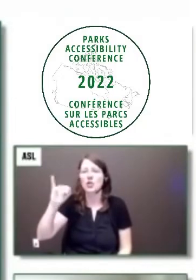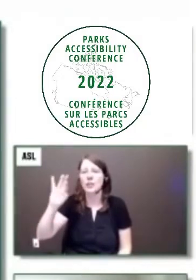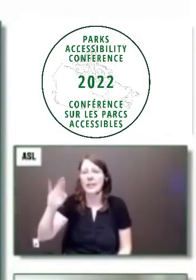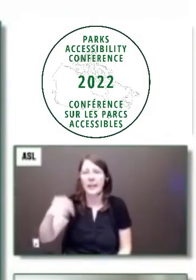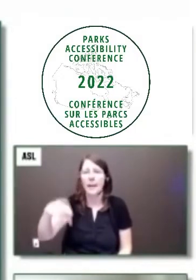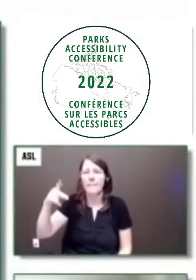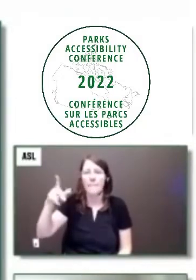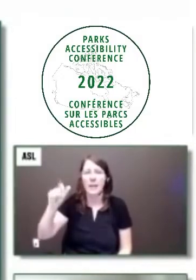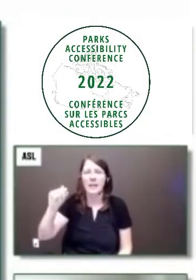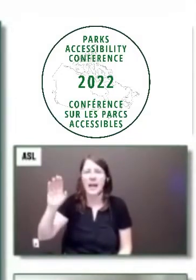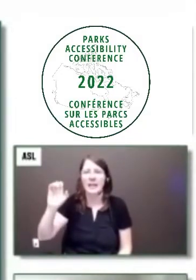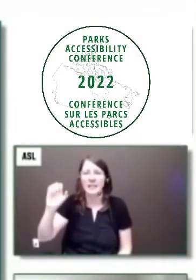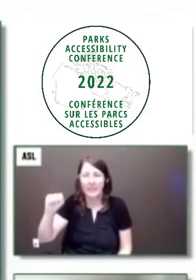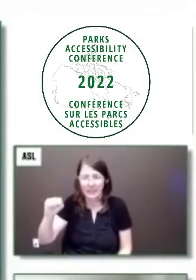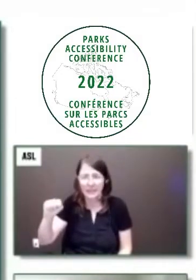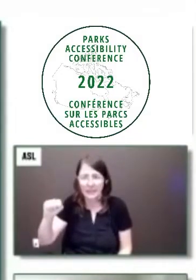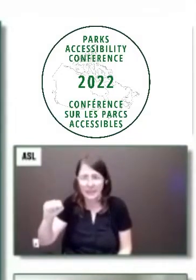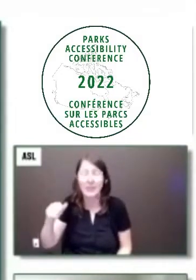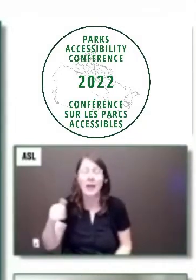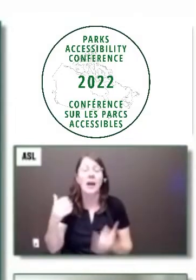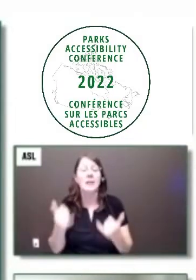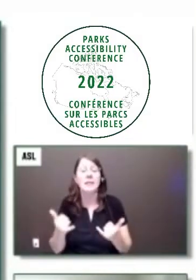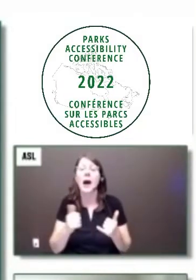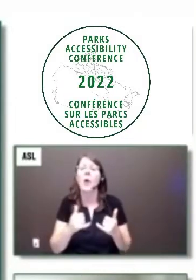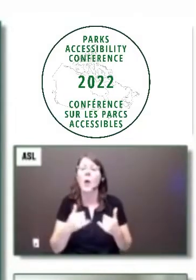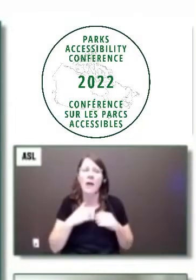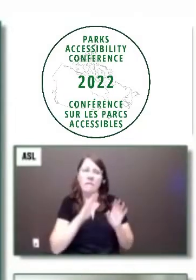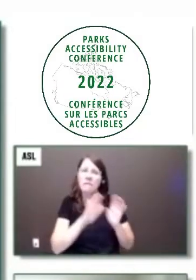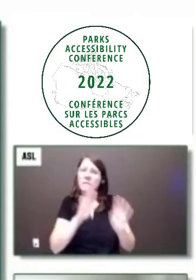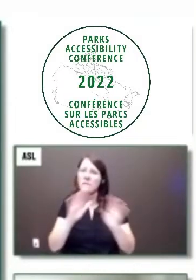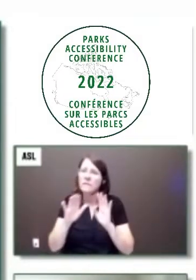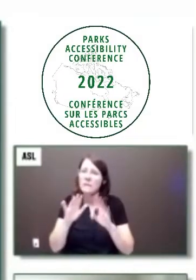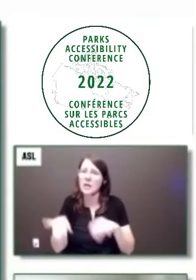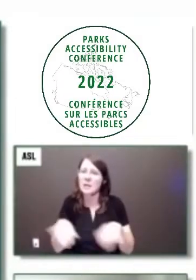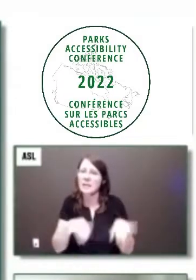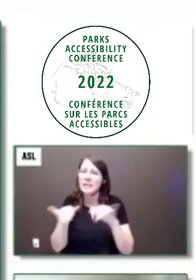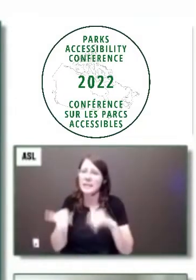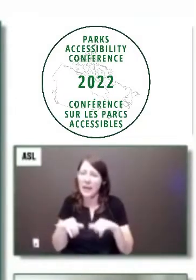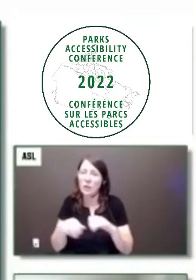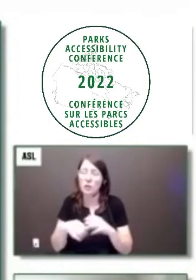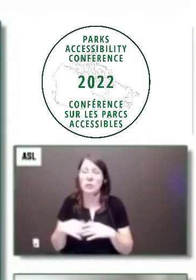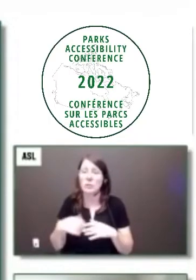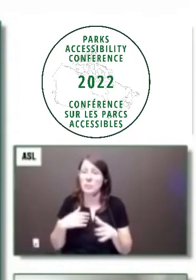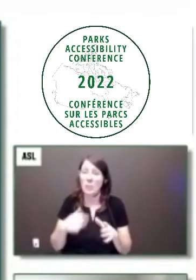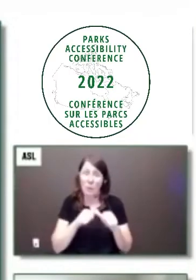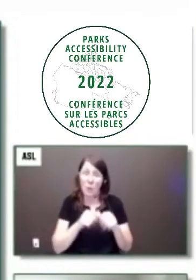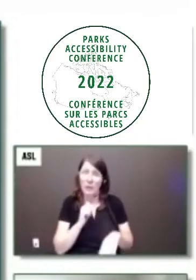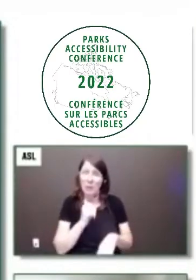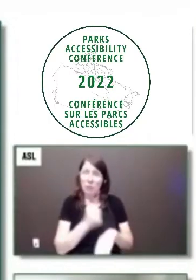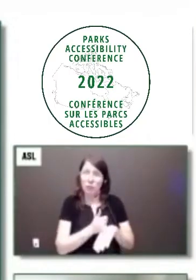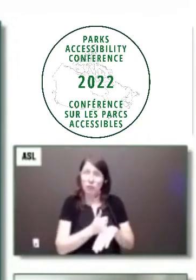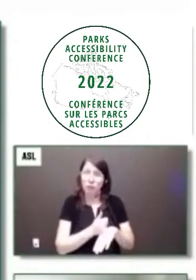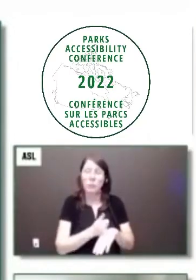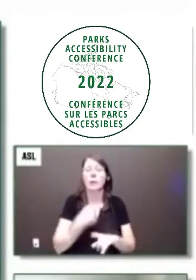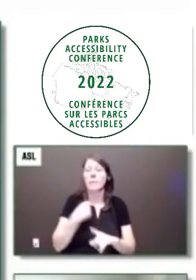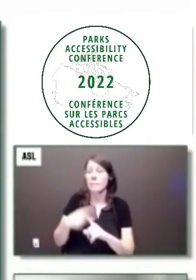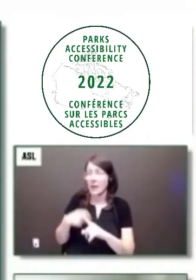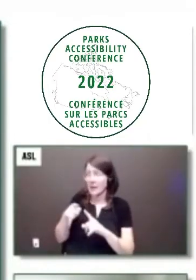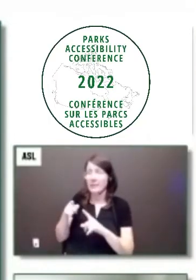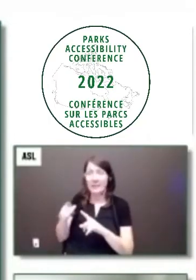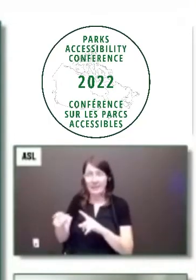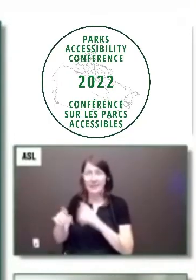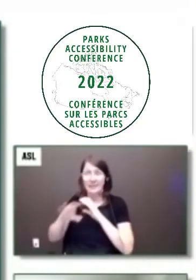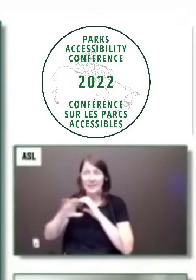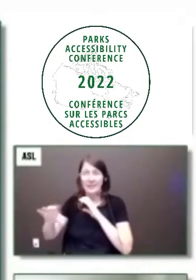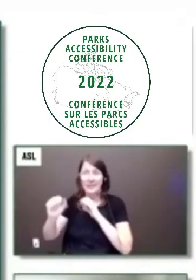for whatever fits a location. There are permanent changing places, but also mobile and more compact ones. Many countries have